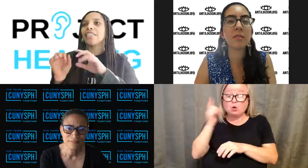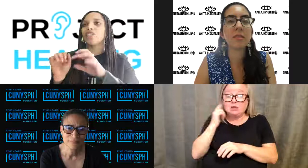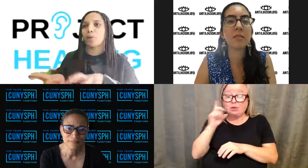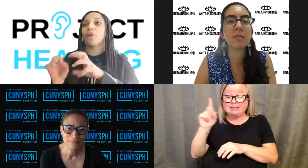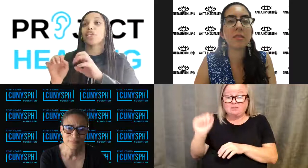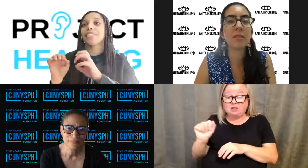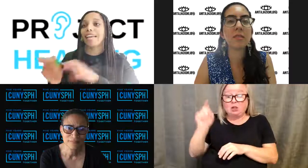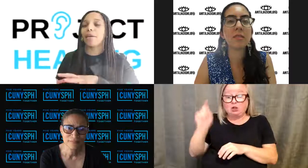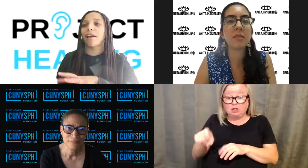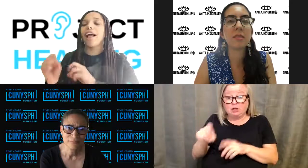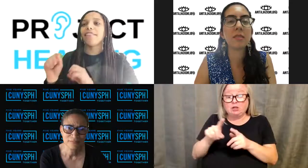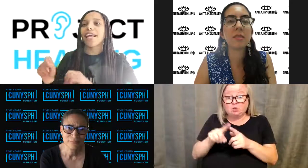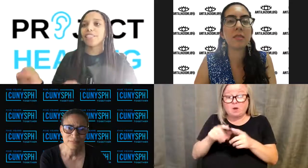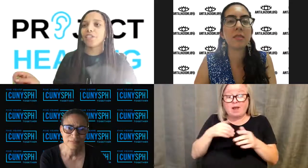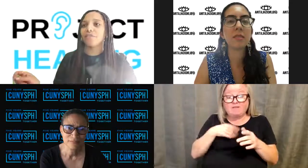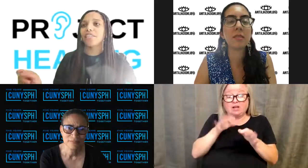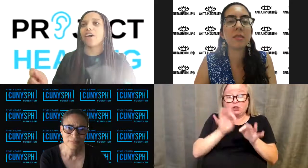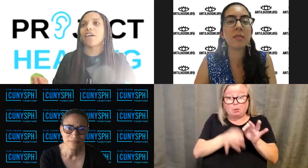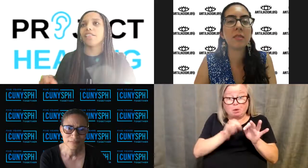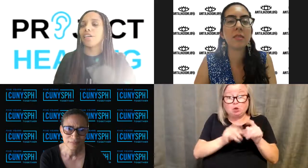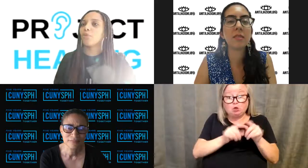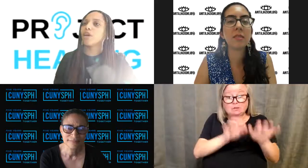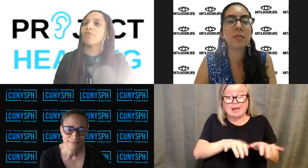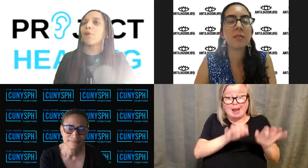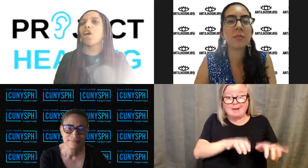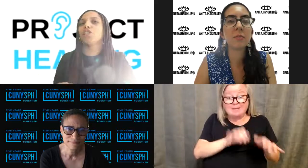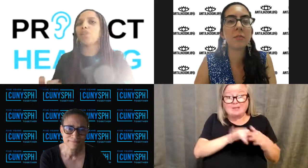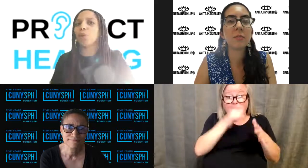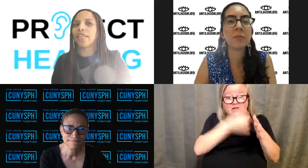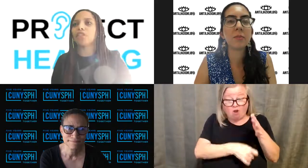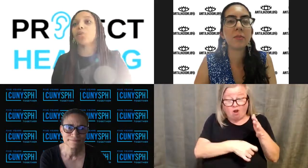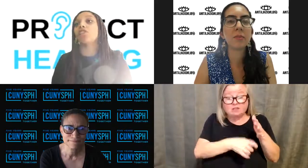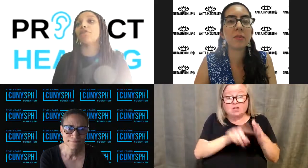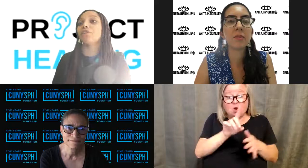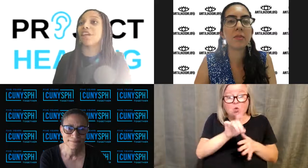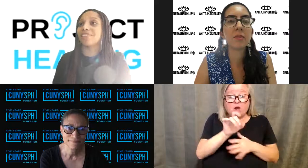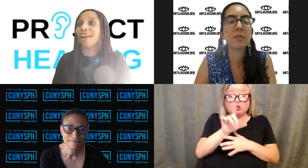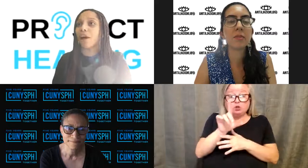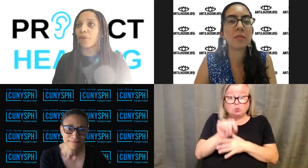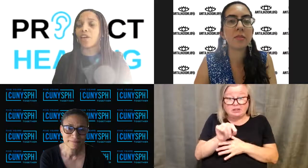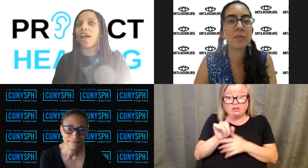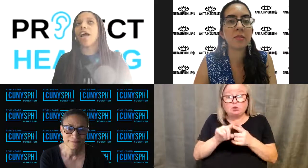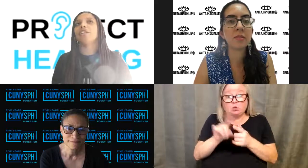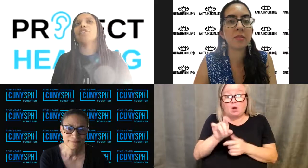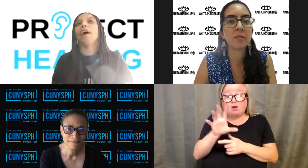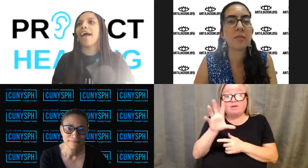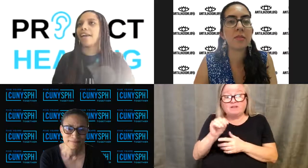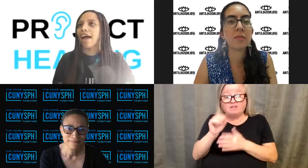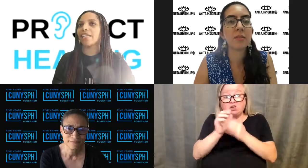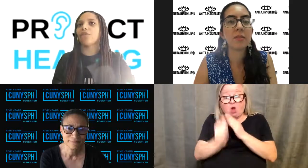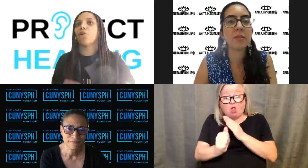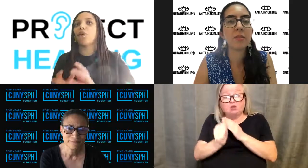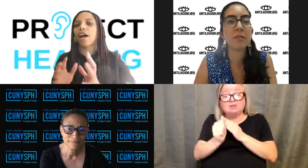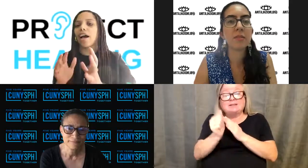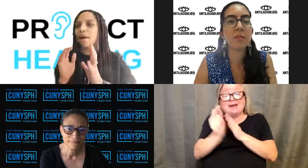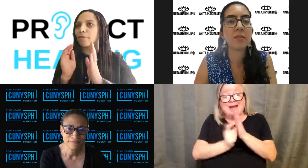an interpreter to type. That service cost anywhere from $120 to $150 an hour. And so I had